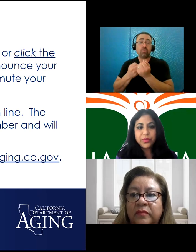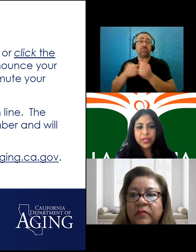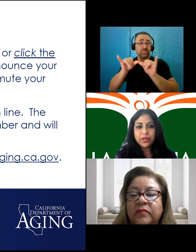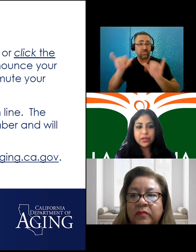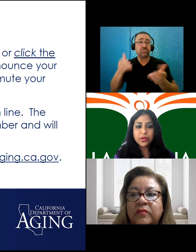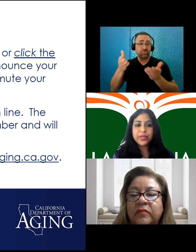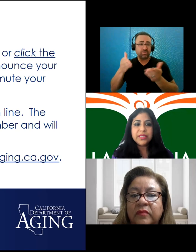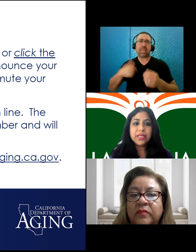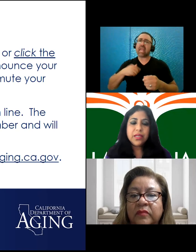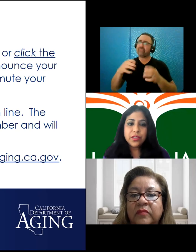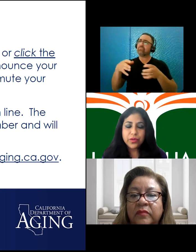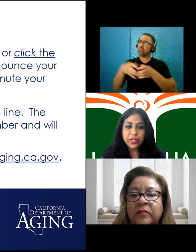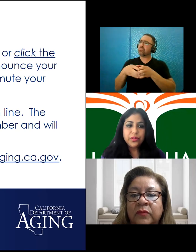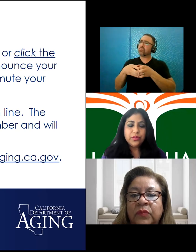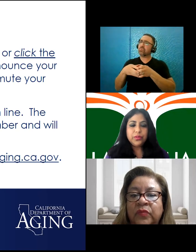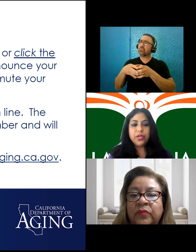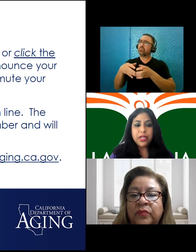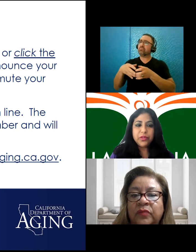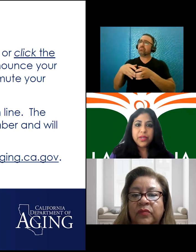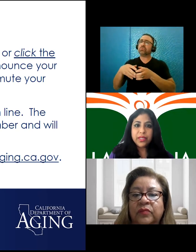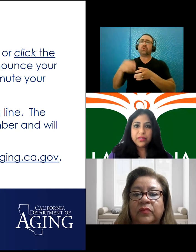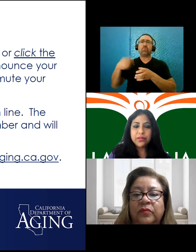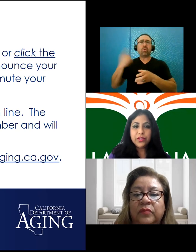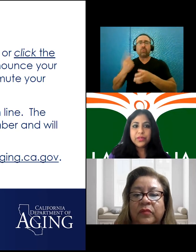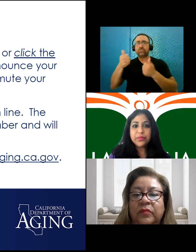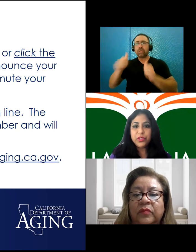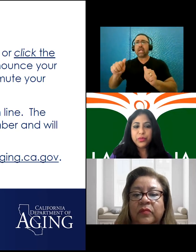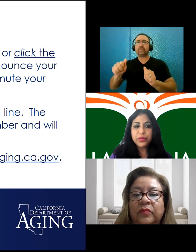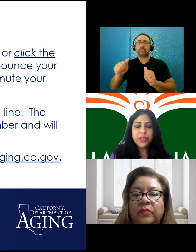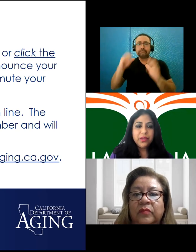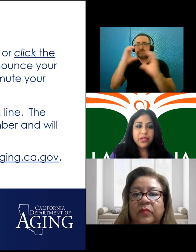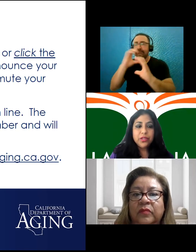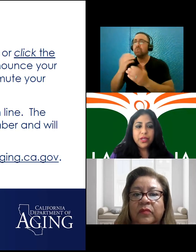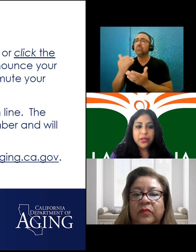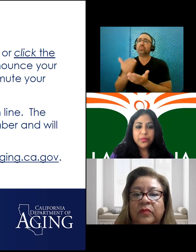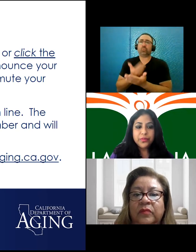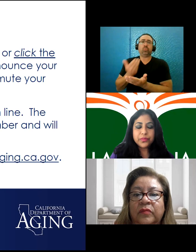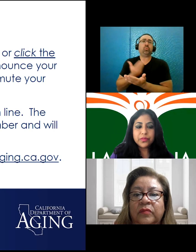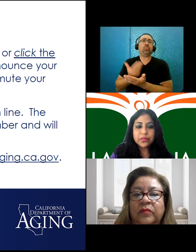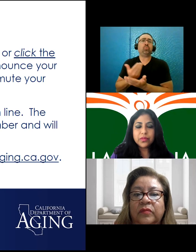and so we are always trying to look at some new